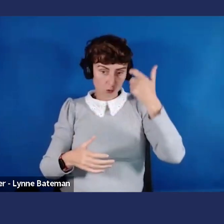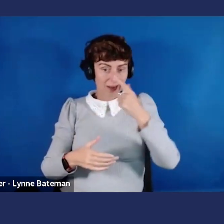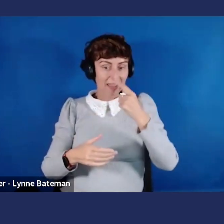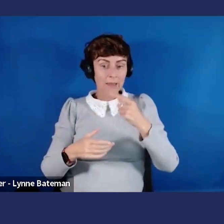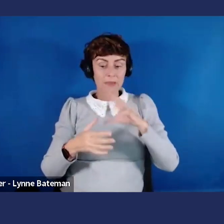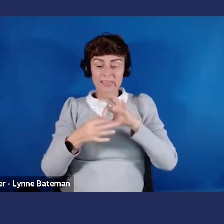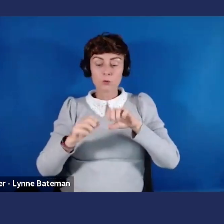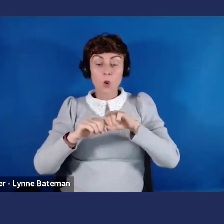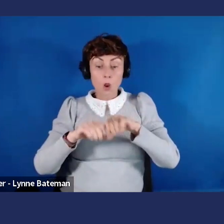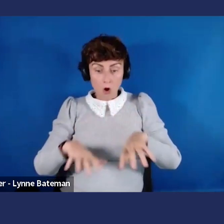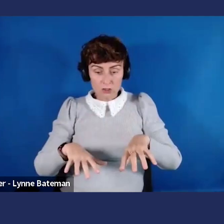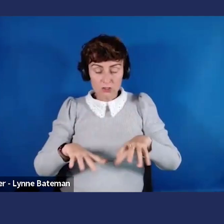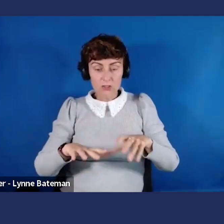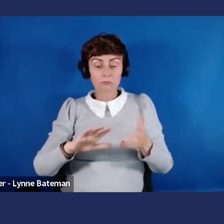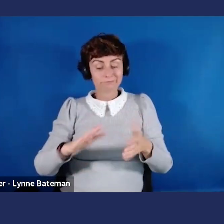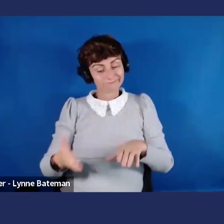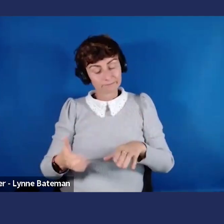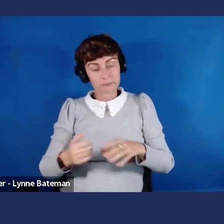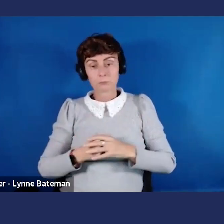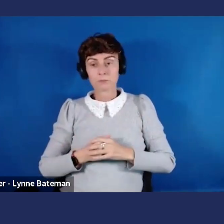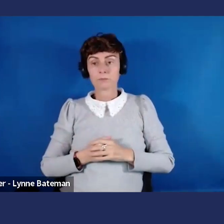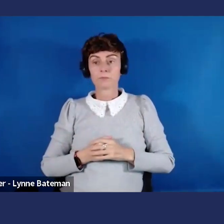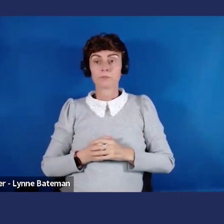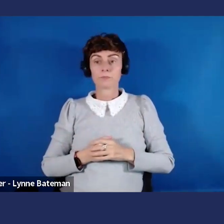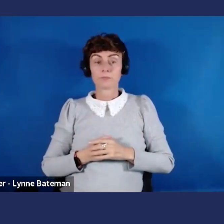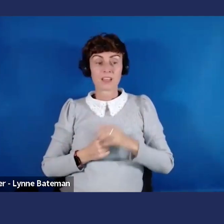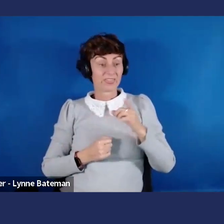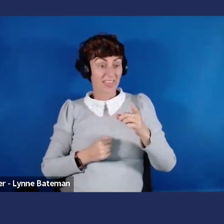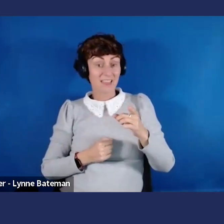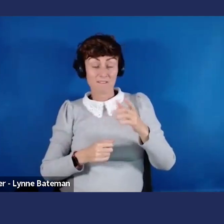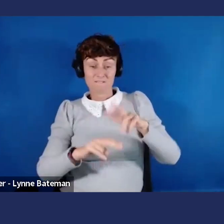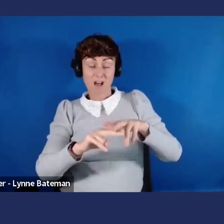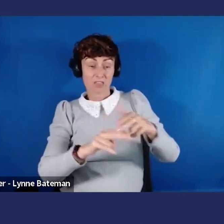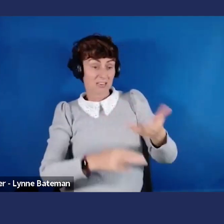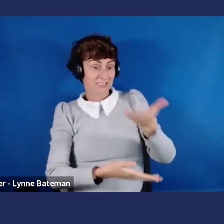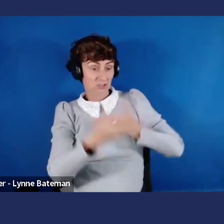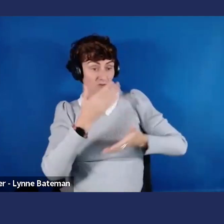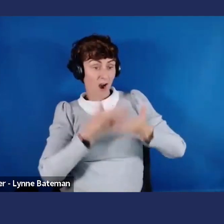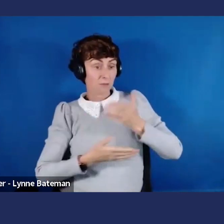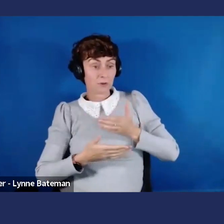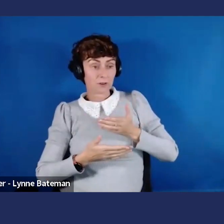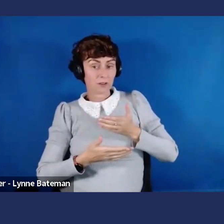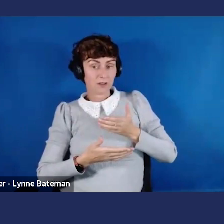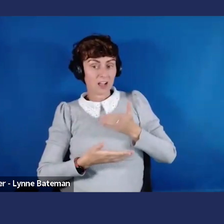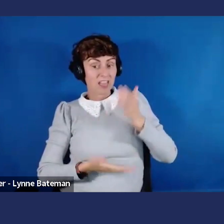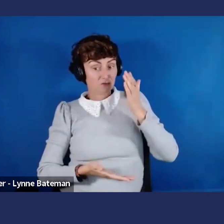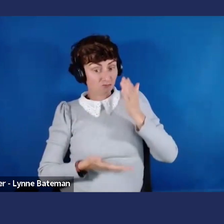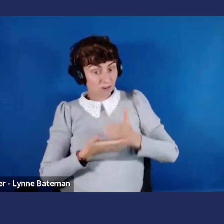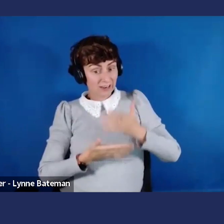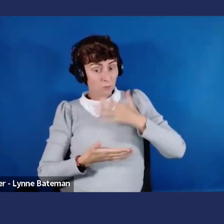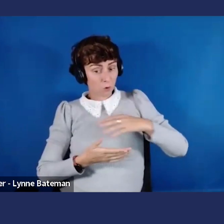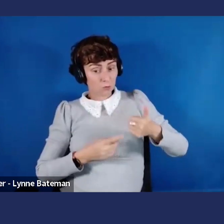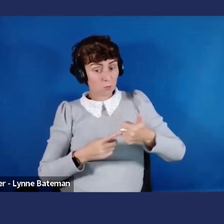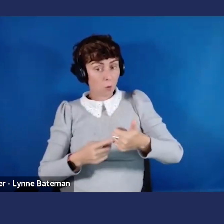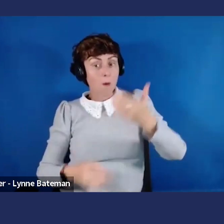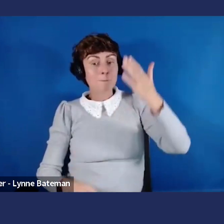units, they describe the fact, again, going back to it, that the dads are really wanting to support mum, and